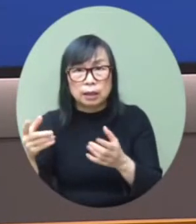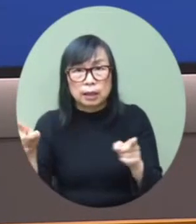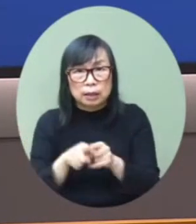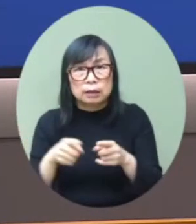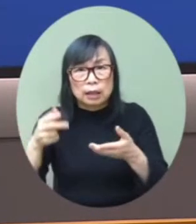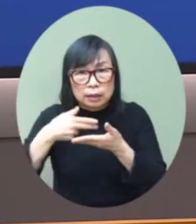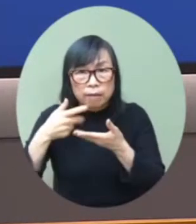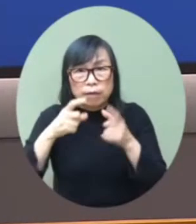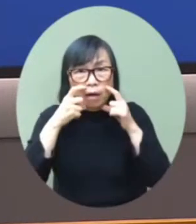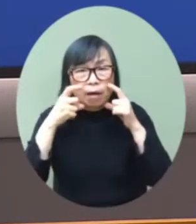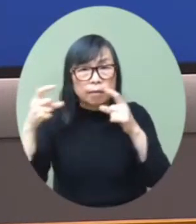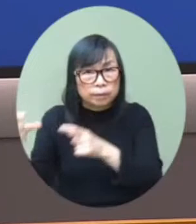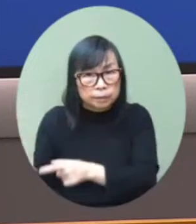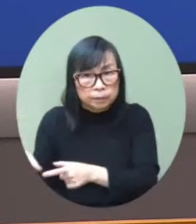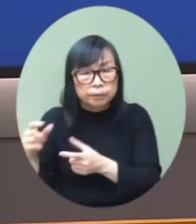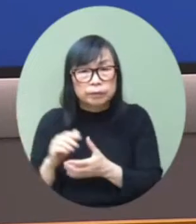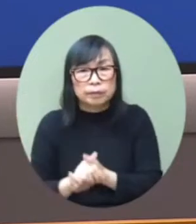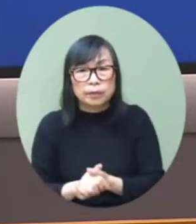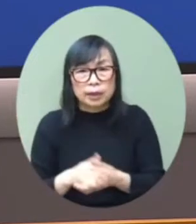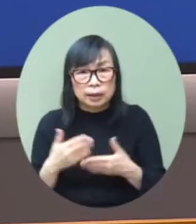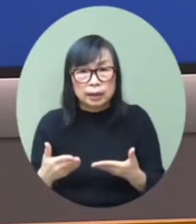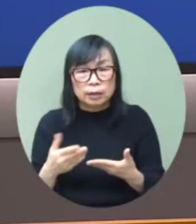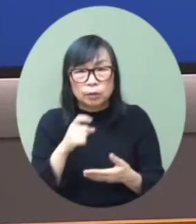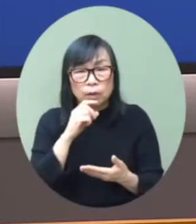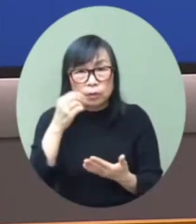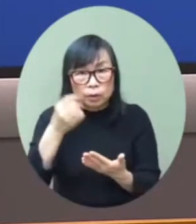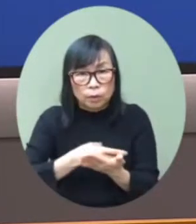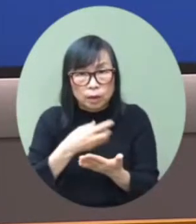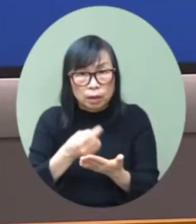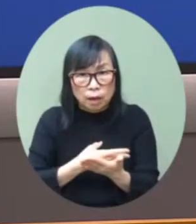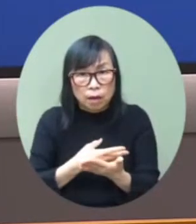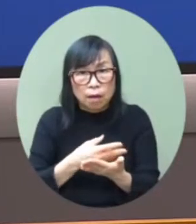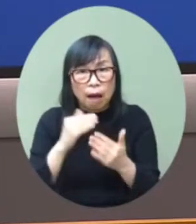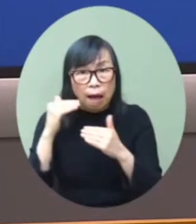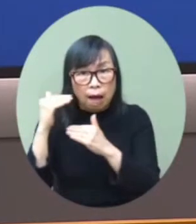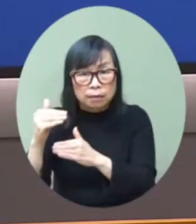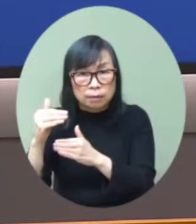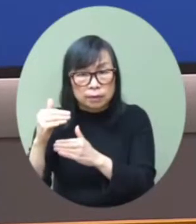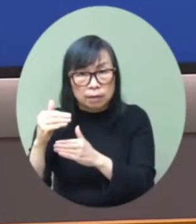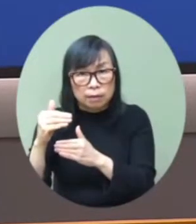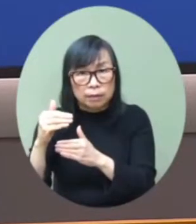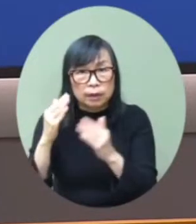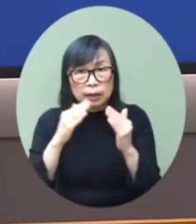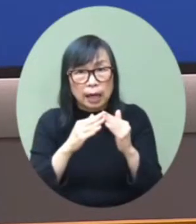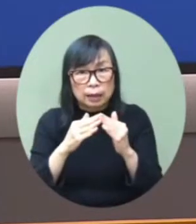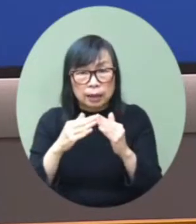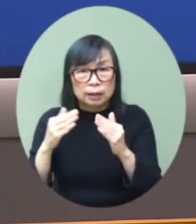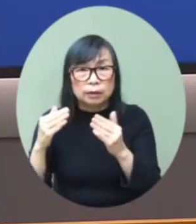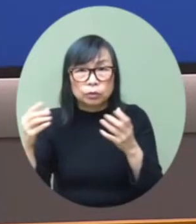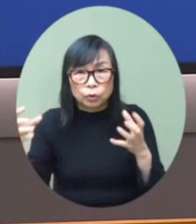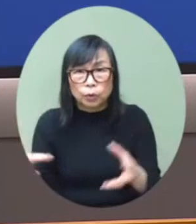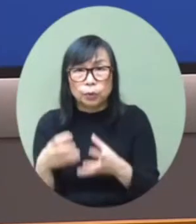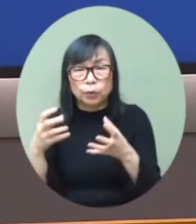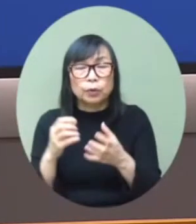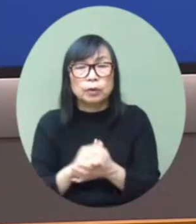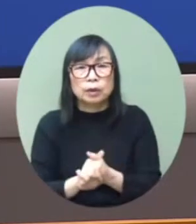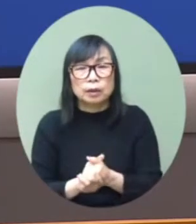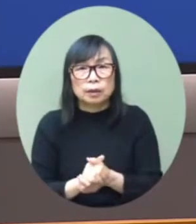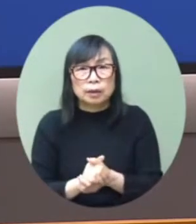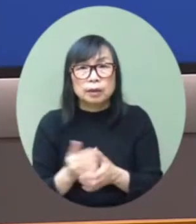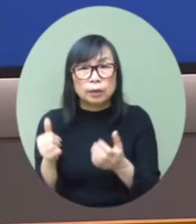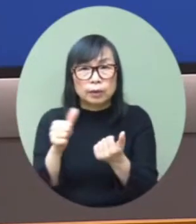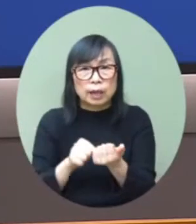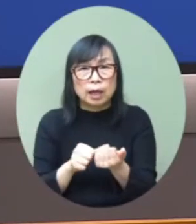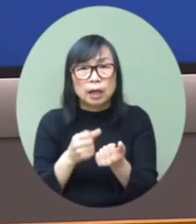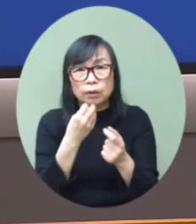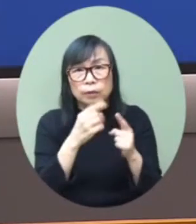of cross-family gatherings, especially those involving the taking off of masks and eating. We also ask members of the